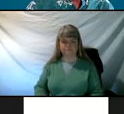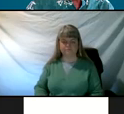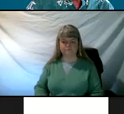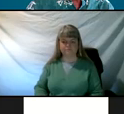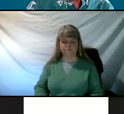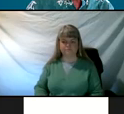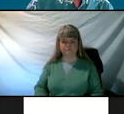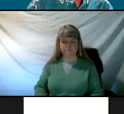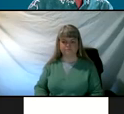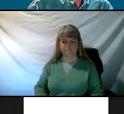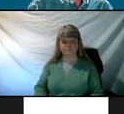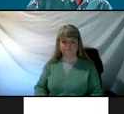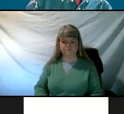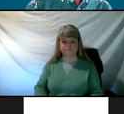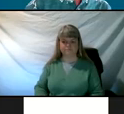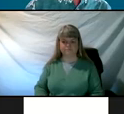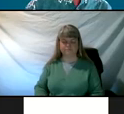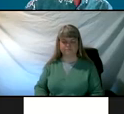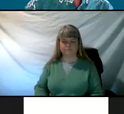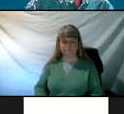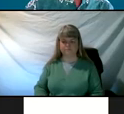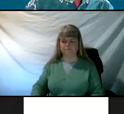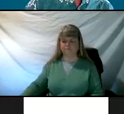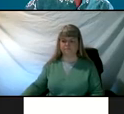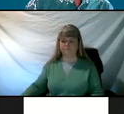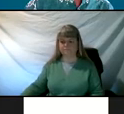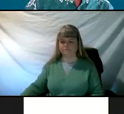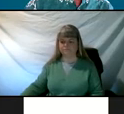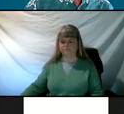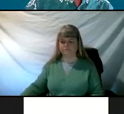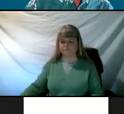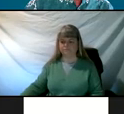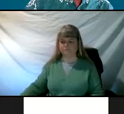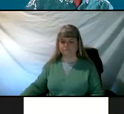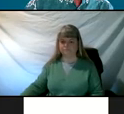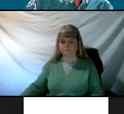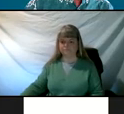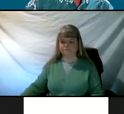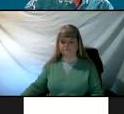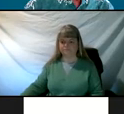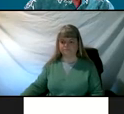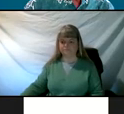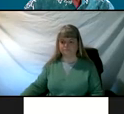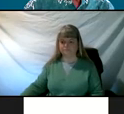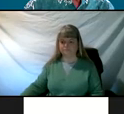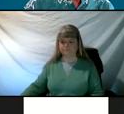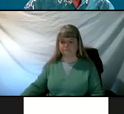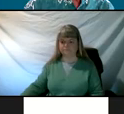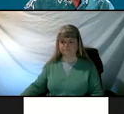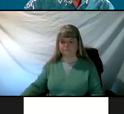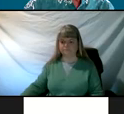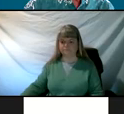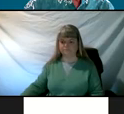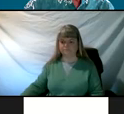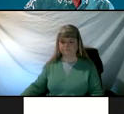Excuse me, Tom, may I ask Yeah. a question? Yes. I'm not sure if you already answered my question in the chat box or not.